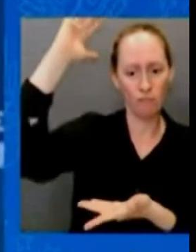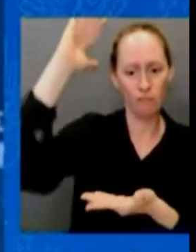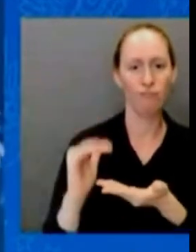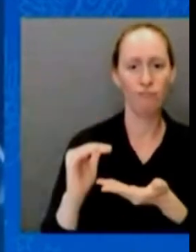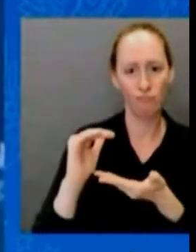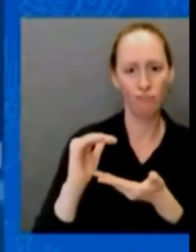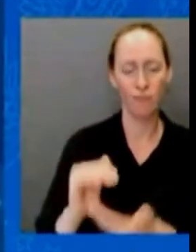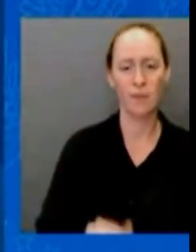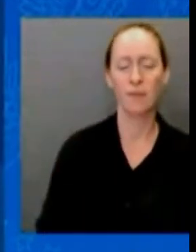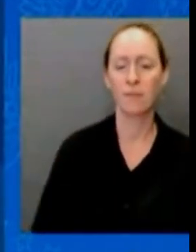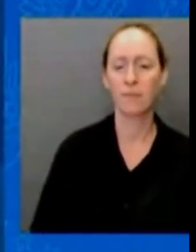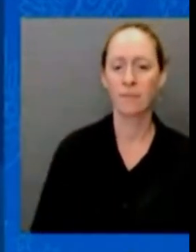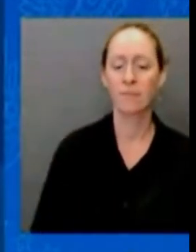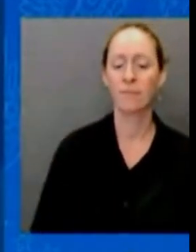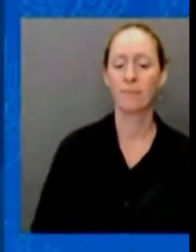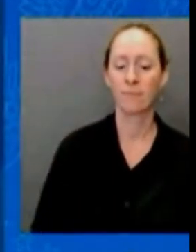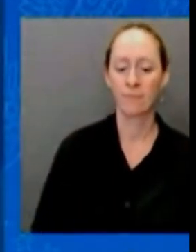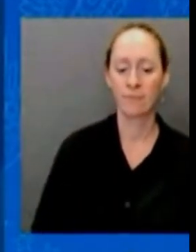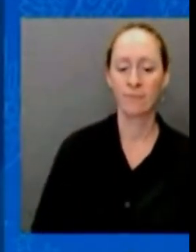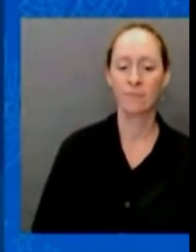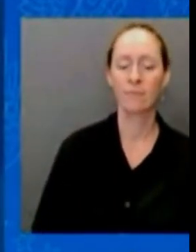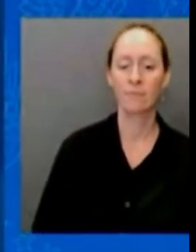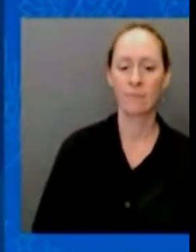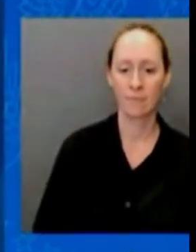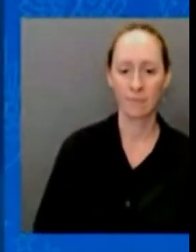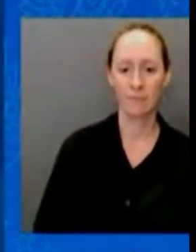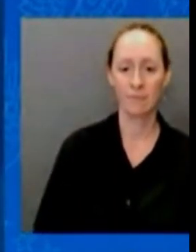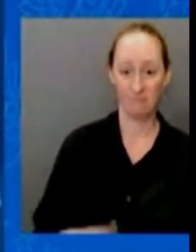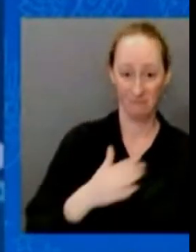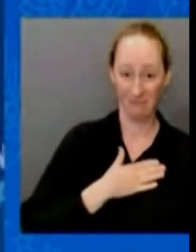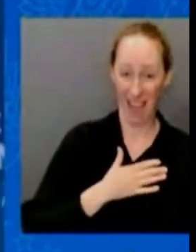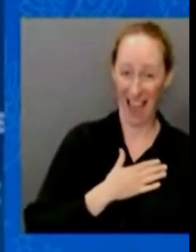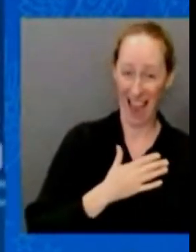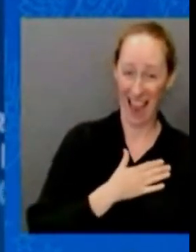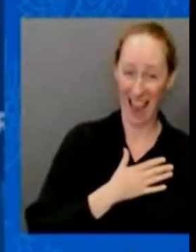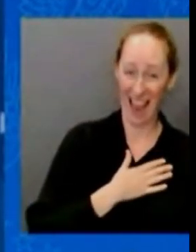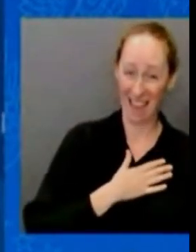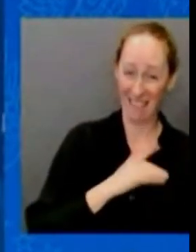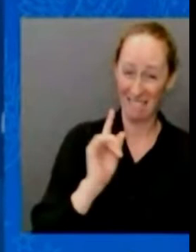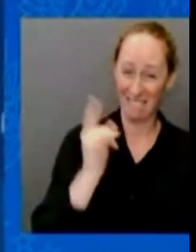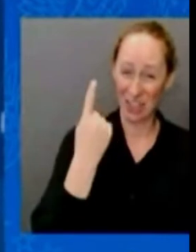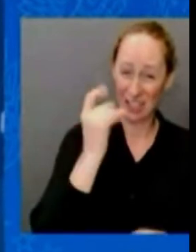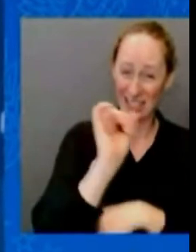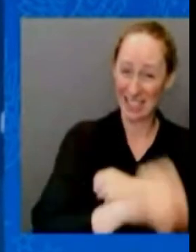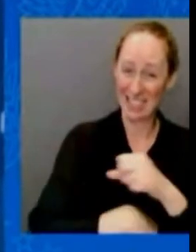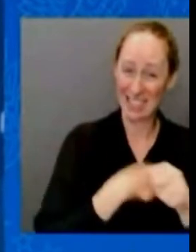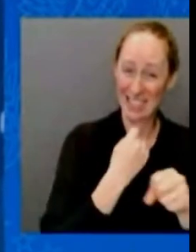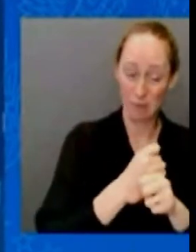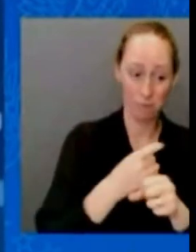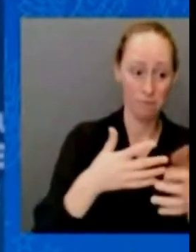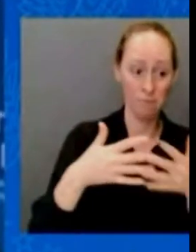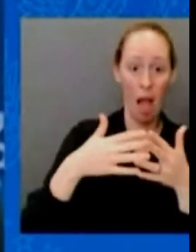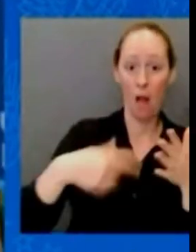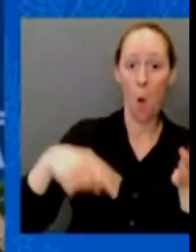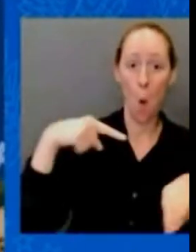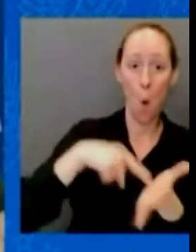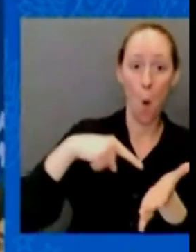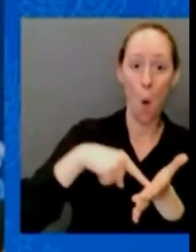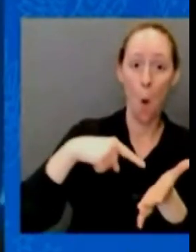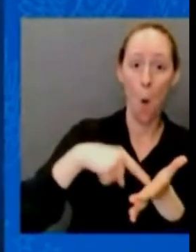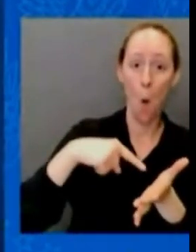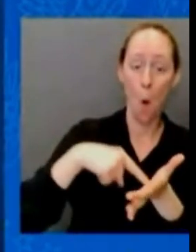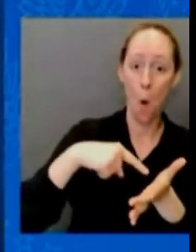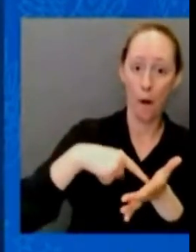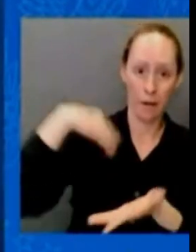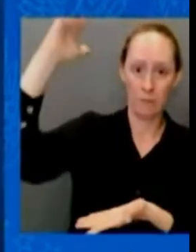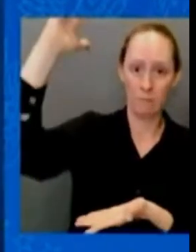trillion. In my first year in office, the deficit fell one year by $350